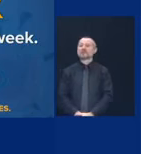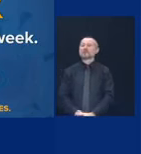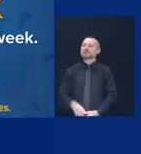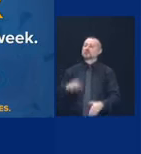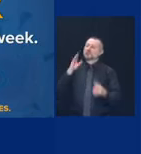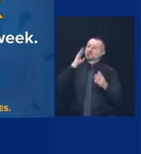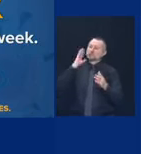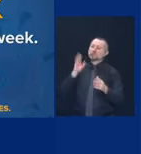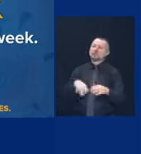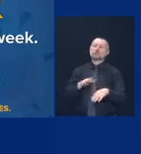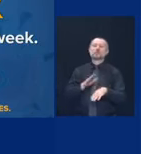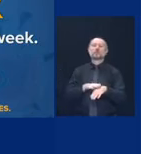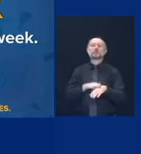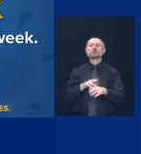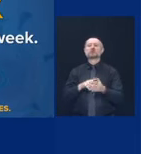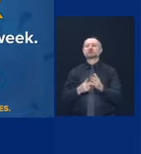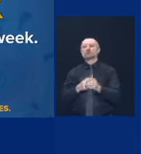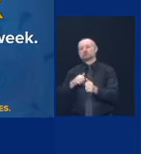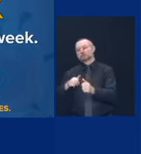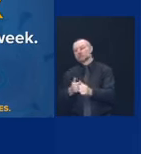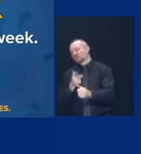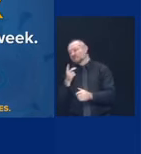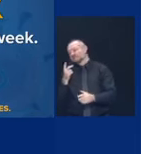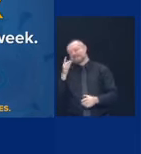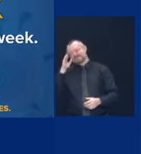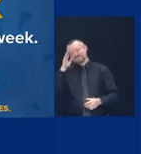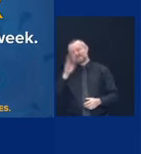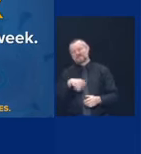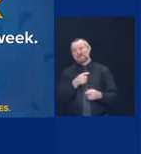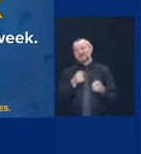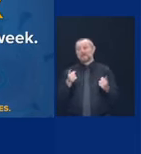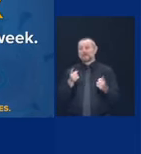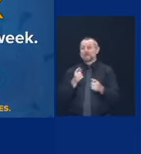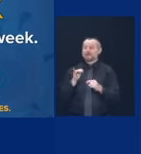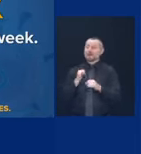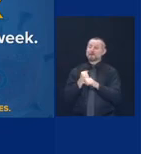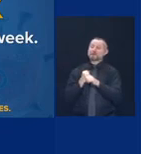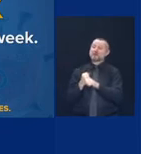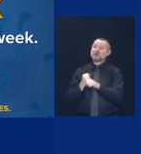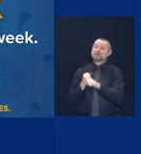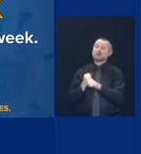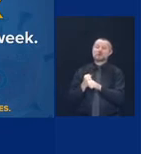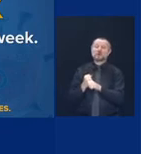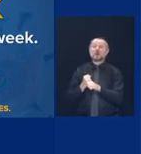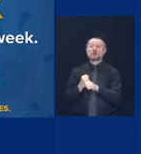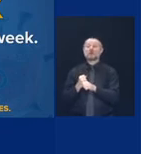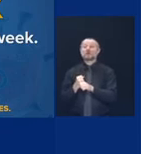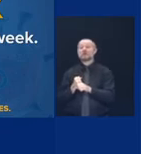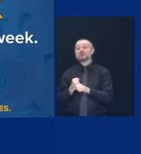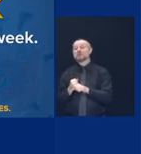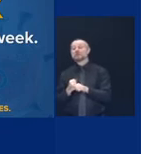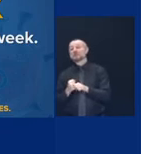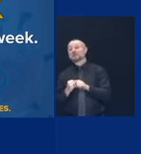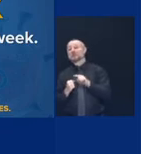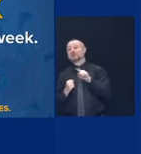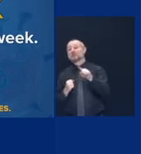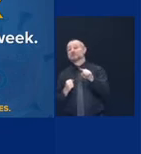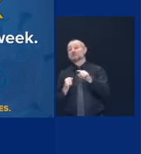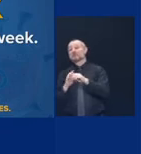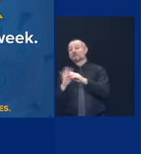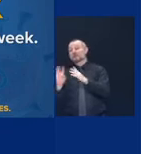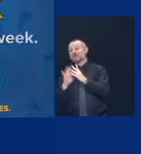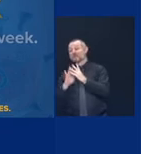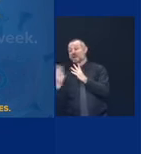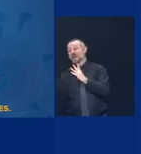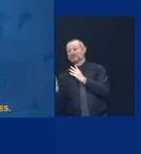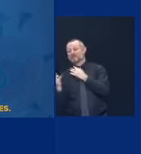before the fence when you're running to catch the ball and it's going to be a home run. Warning track turns into dirt so you